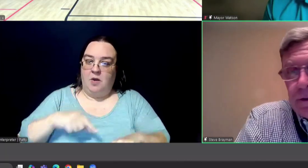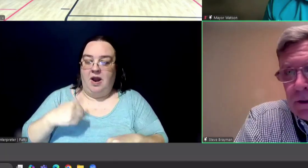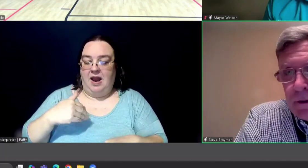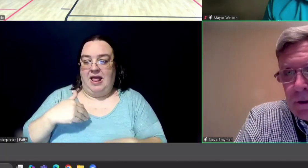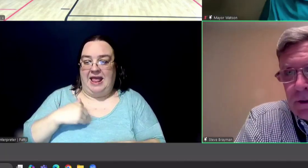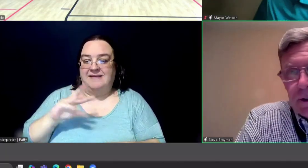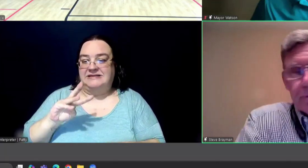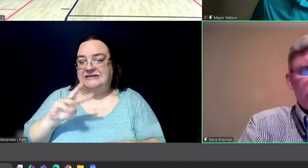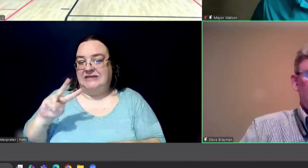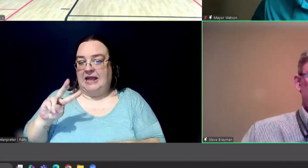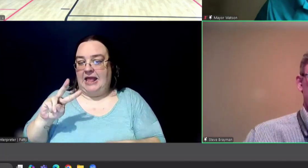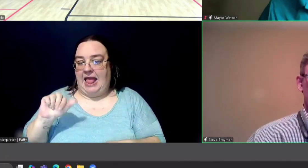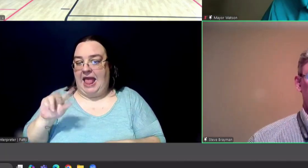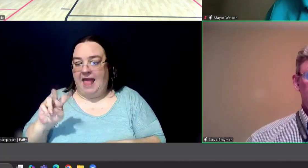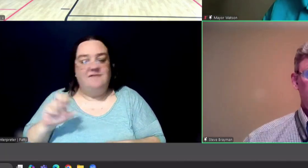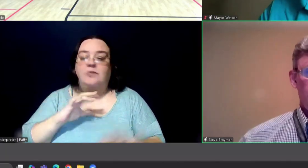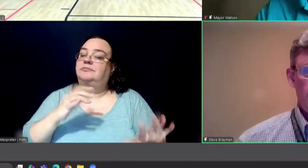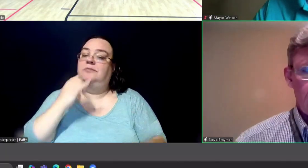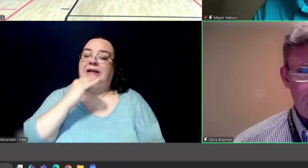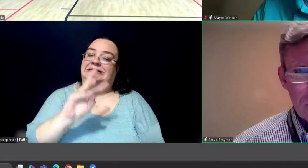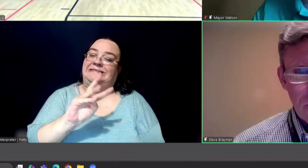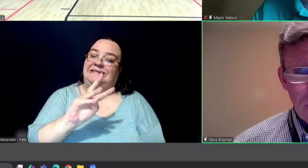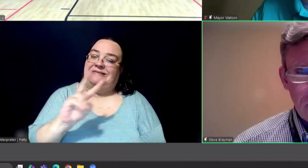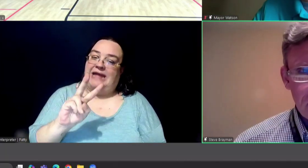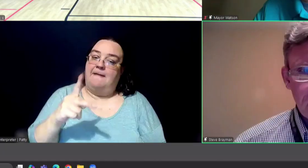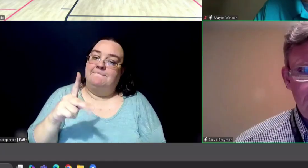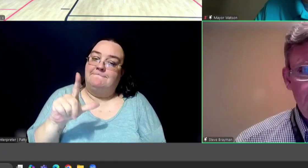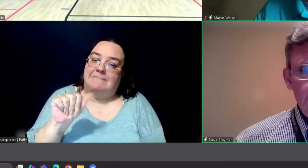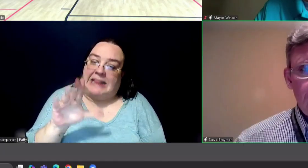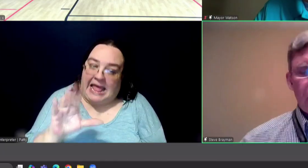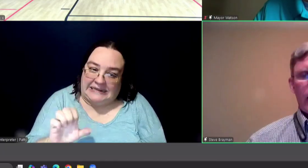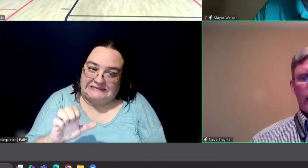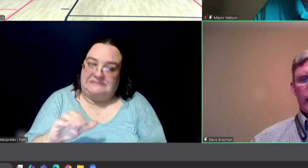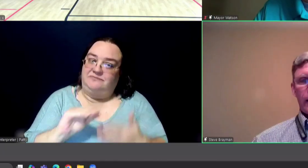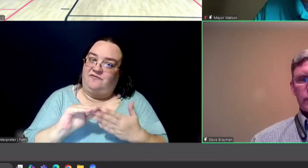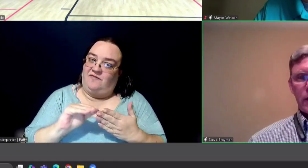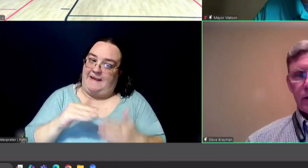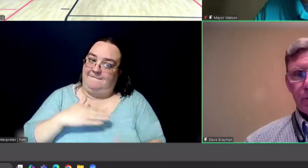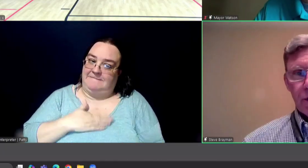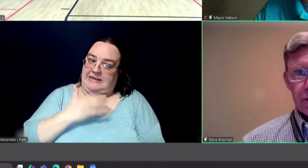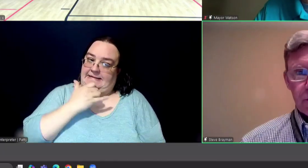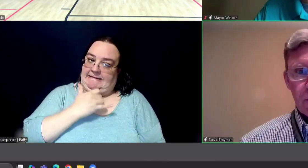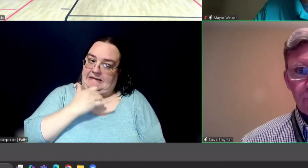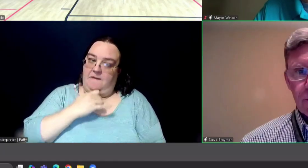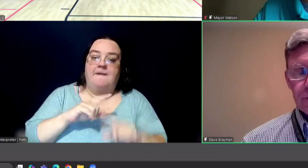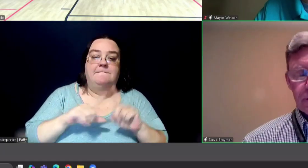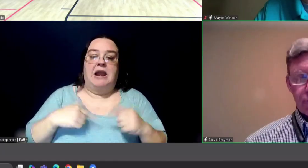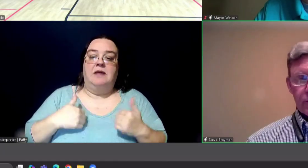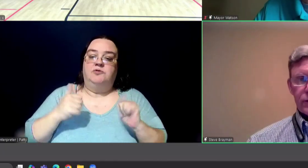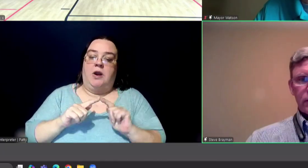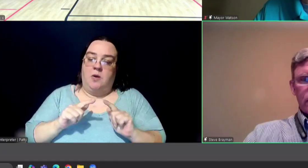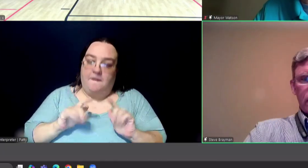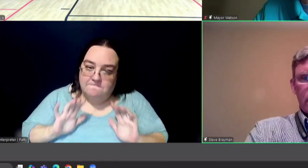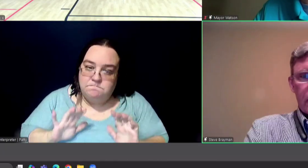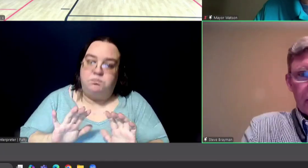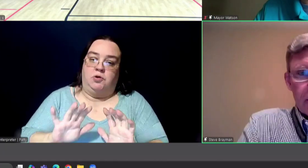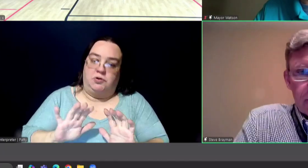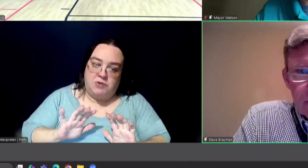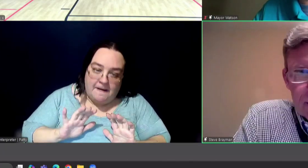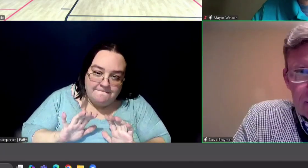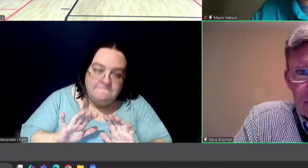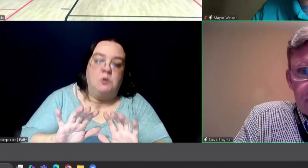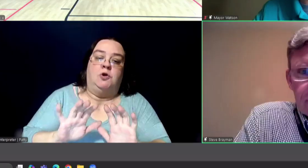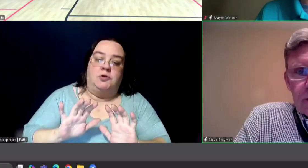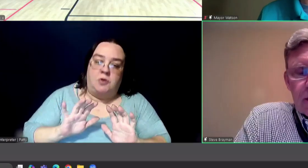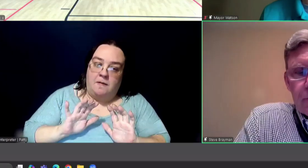Avenue. It's 62nd Place, so please pardon that error. But I am trying to push on all fronts. Unfortunately,